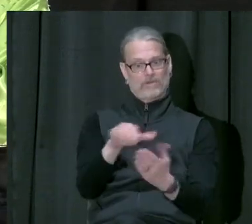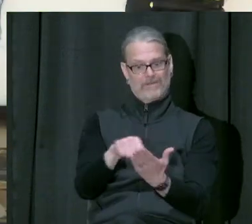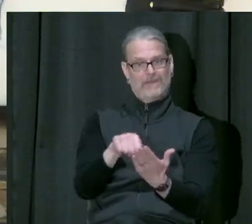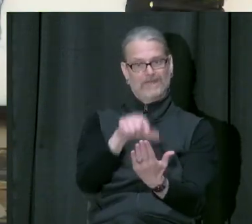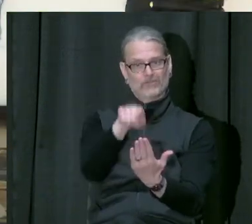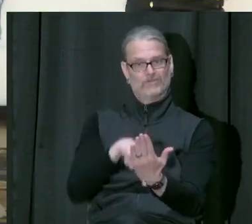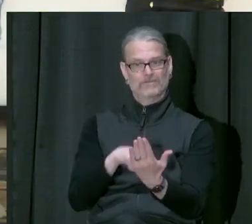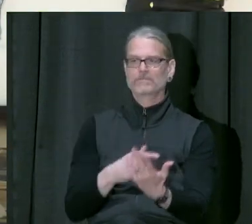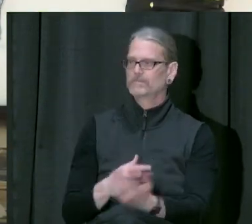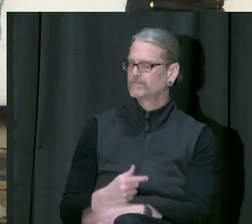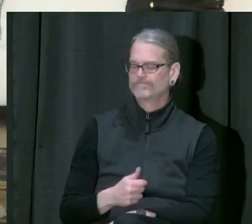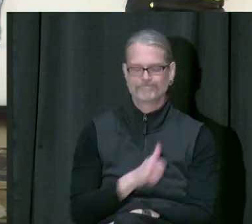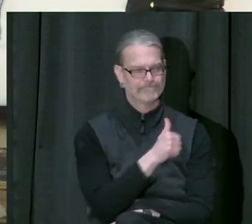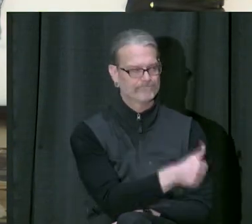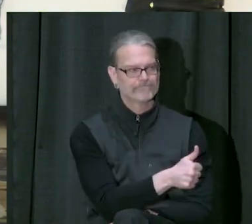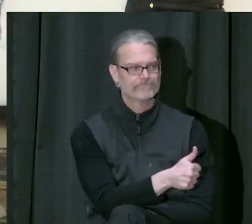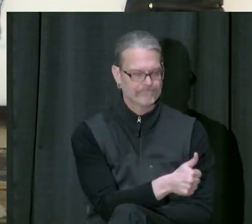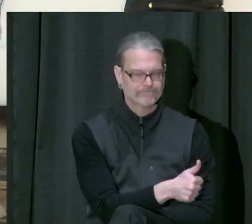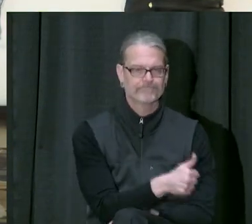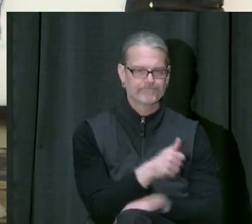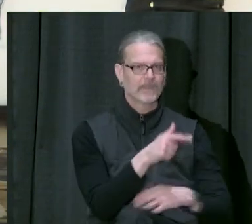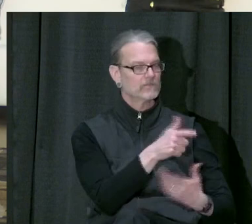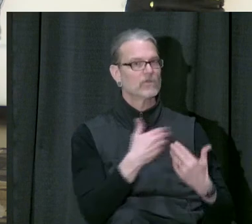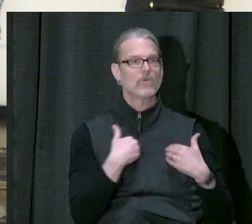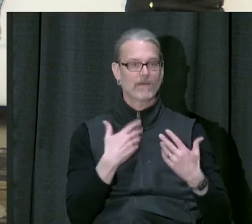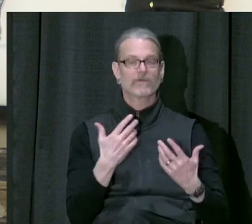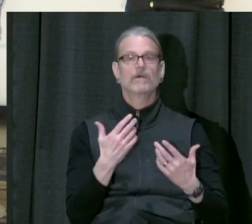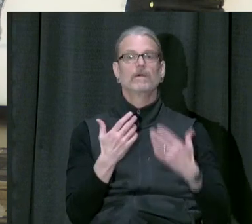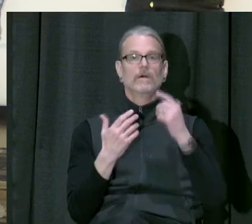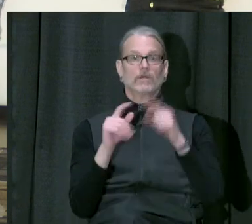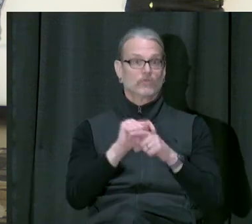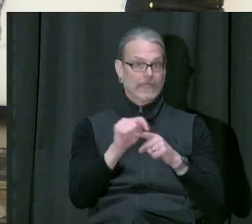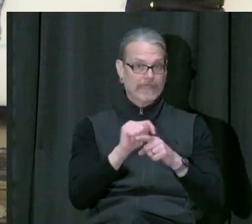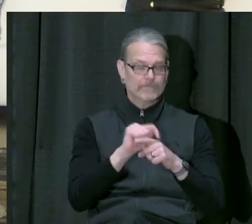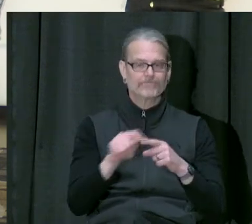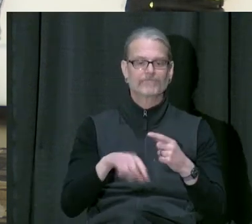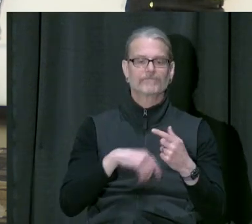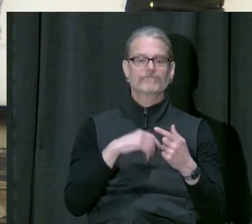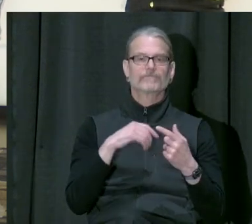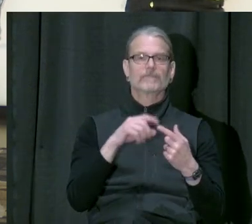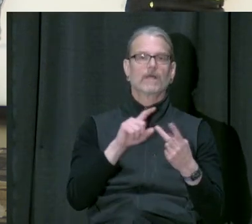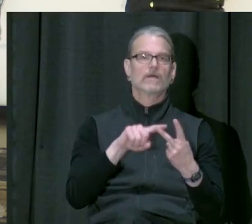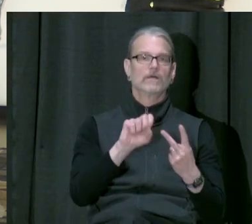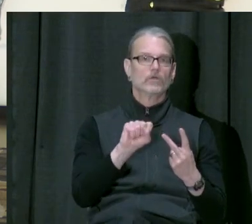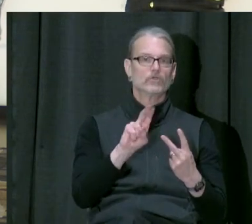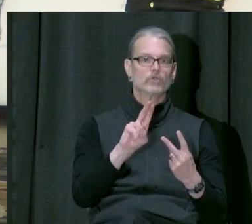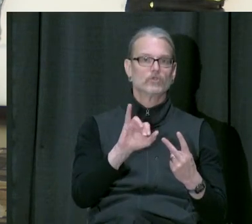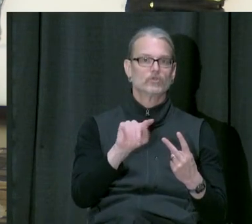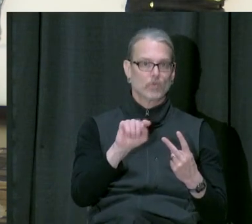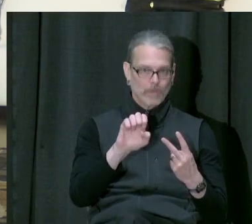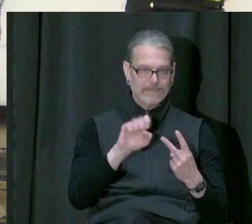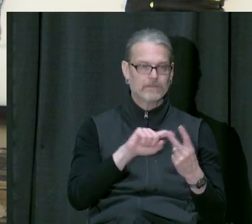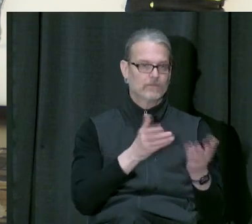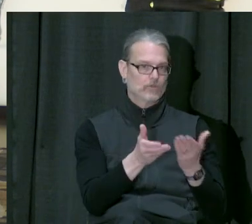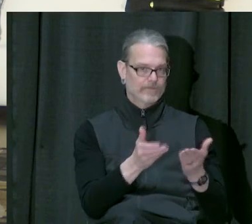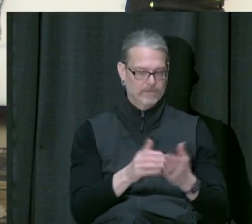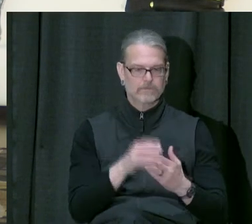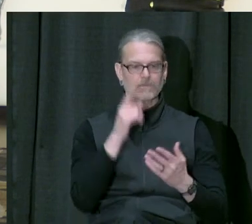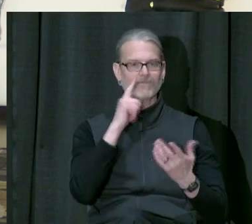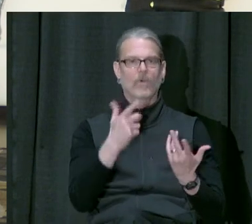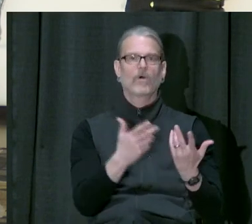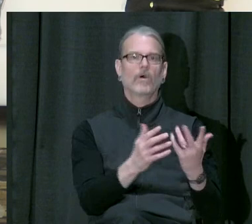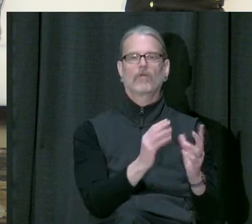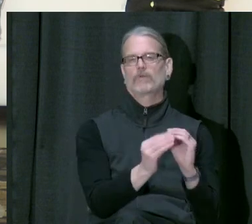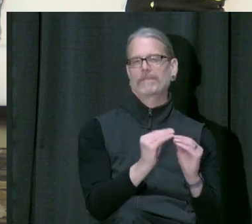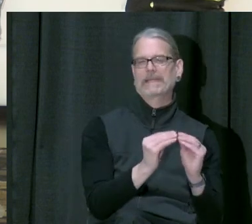So, okay, so you guys provide a suite of services, training services, as it relates to the production or the remediation training.